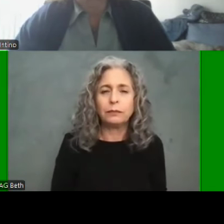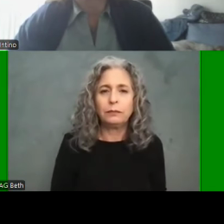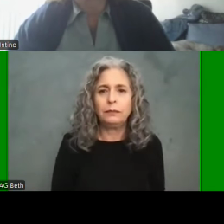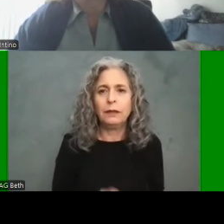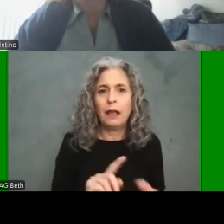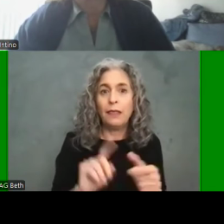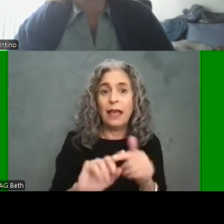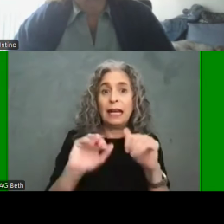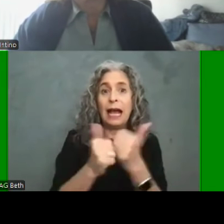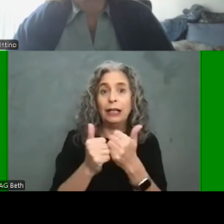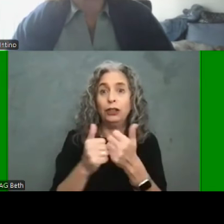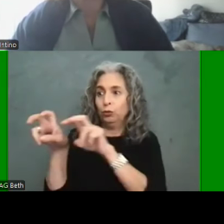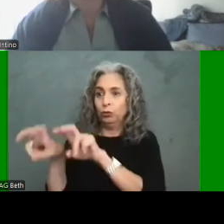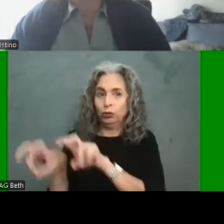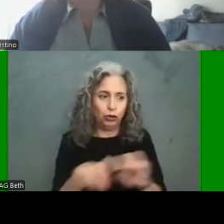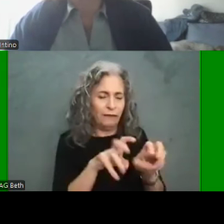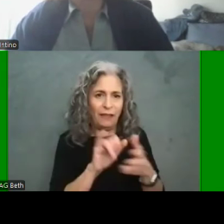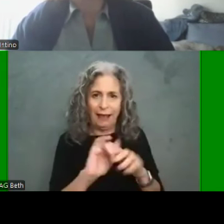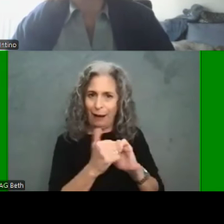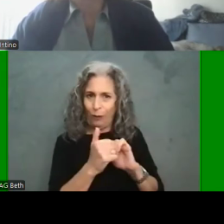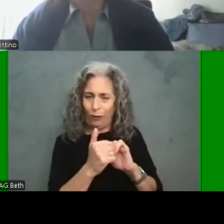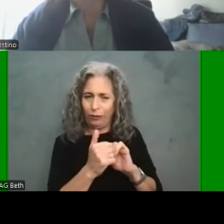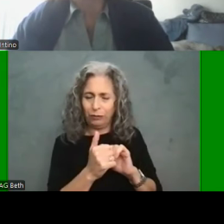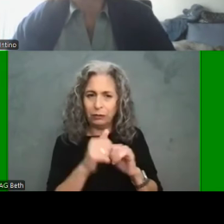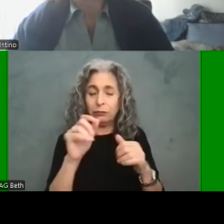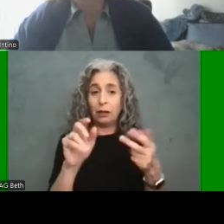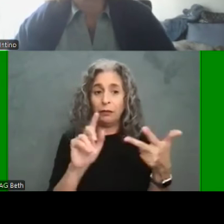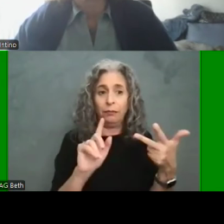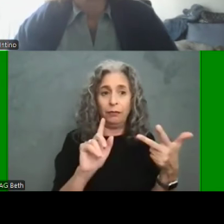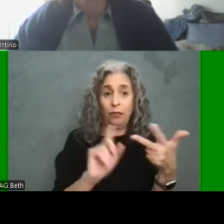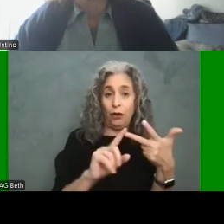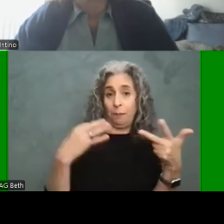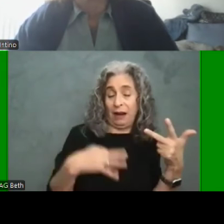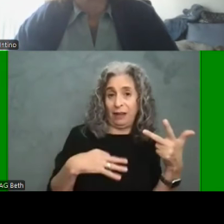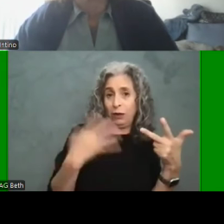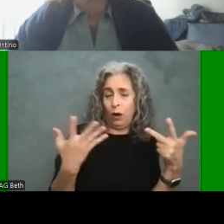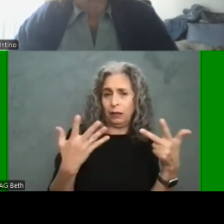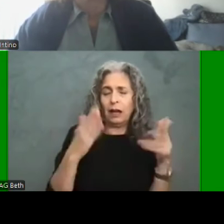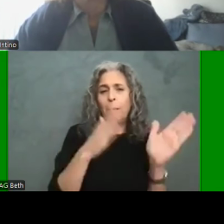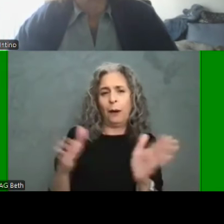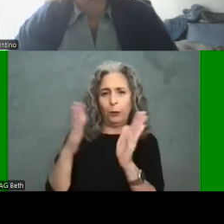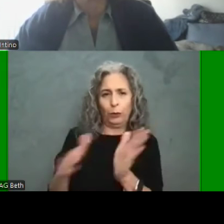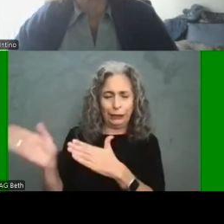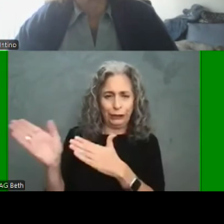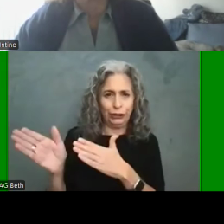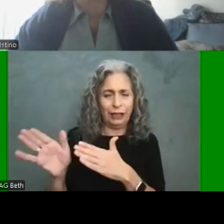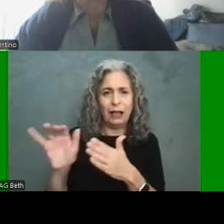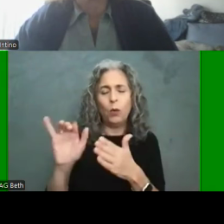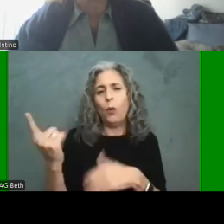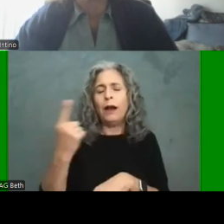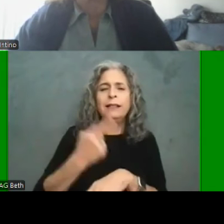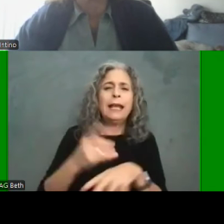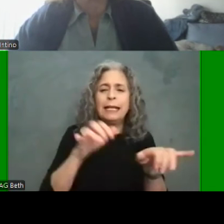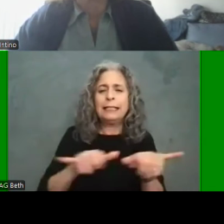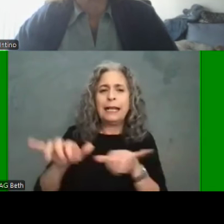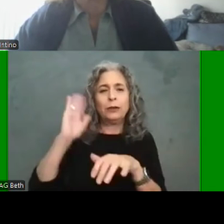how do you translate that over? Okay. The next benefit is really preparation. So there's going to be a day when the standards are